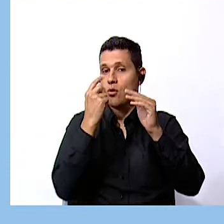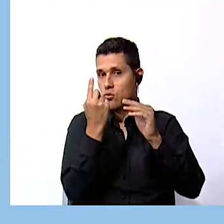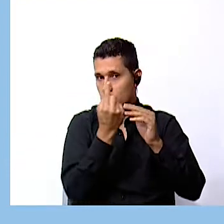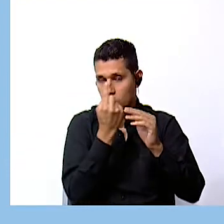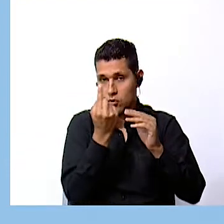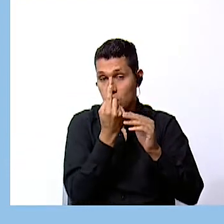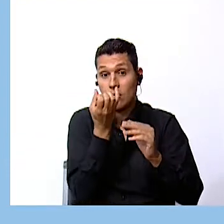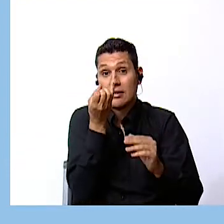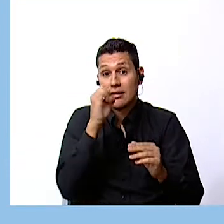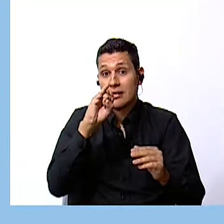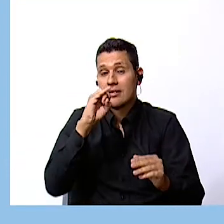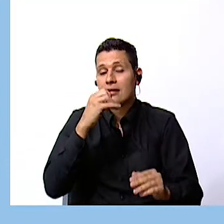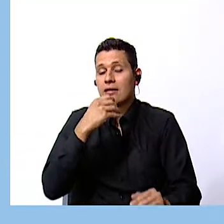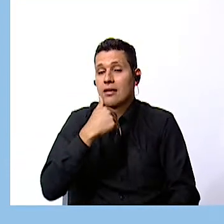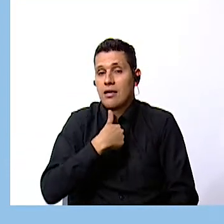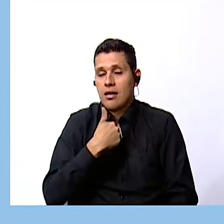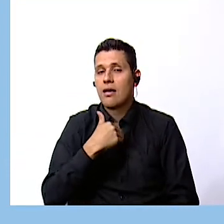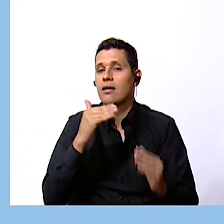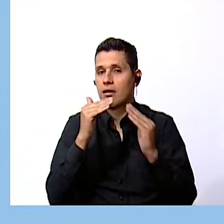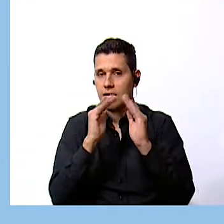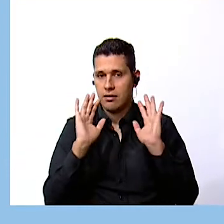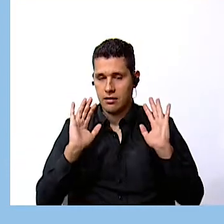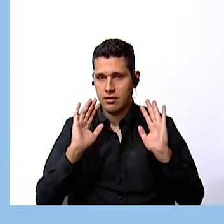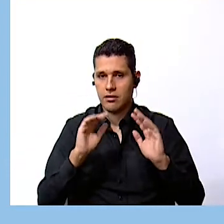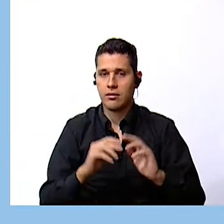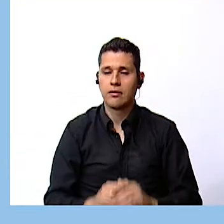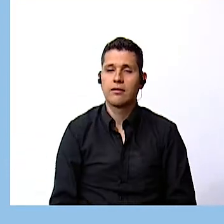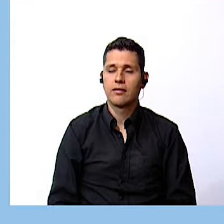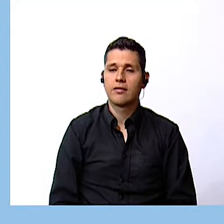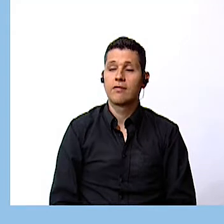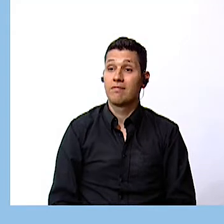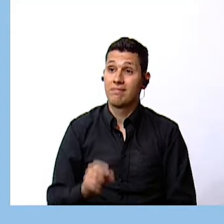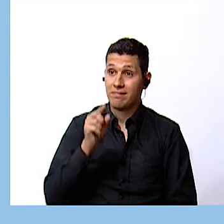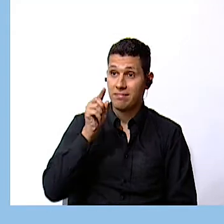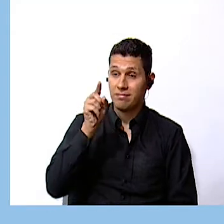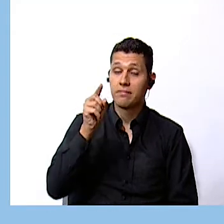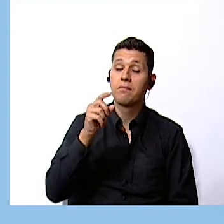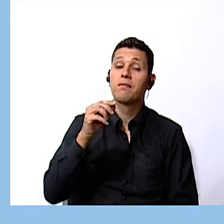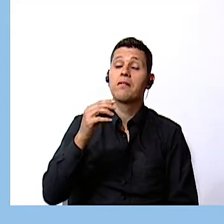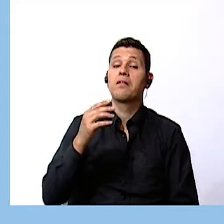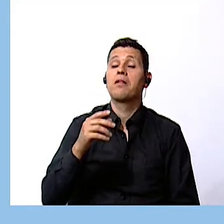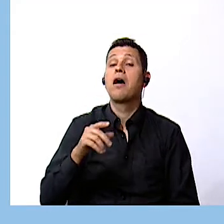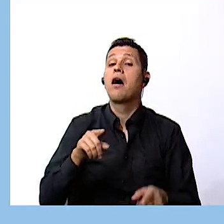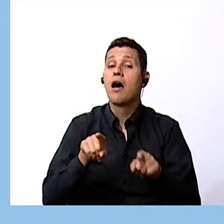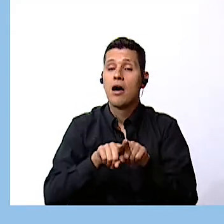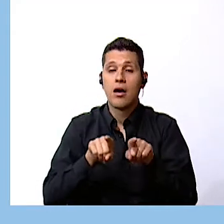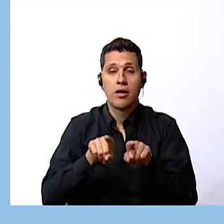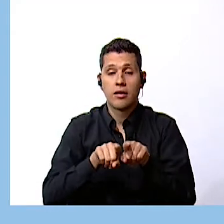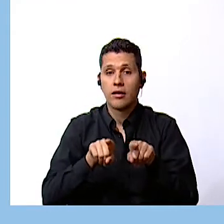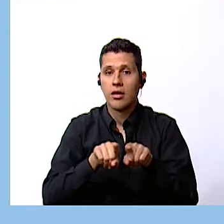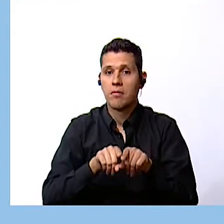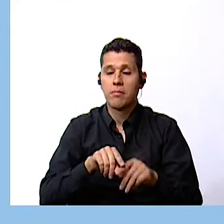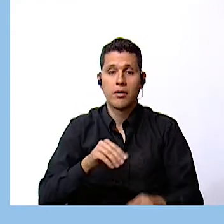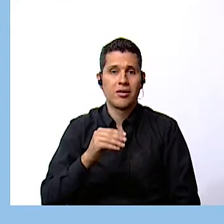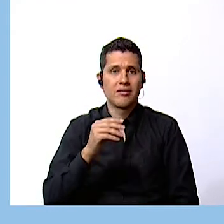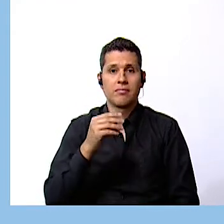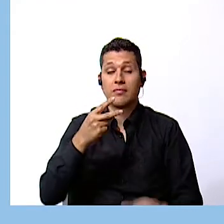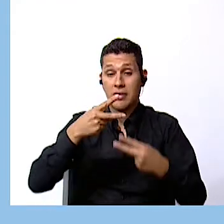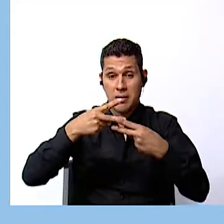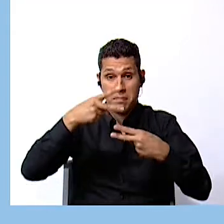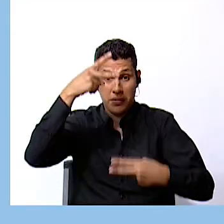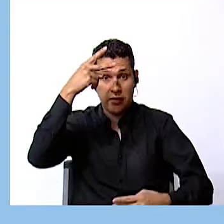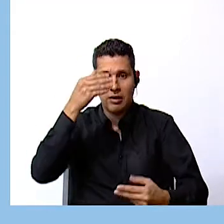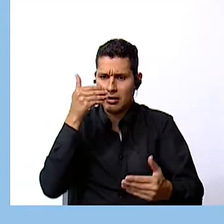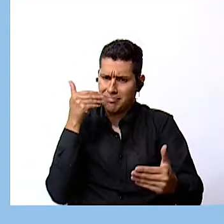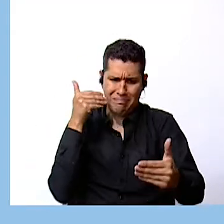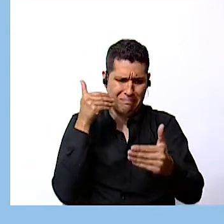hay. Correct, Maria. Good piece of advice. Also, don't stand near a window. No